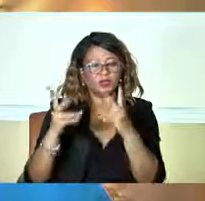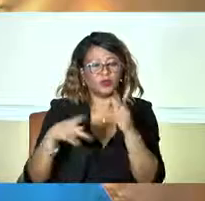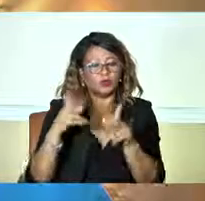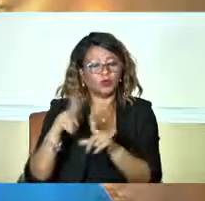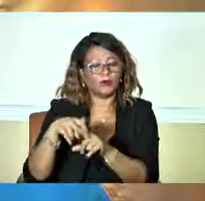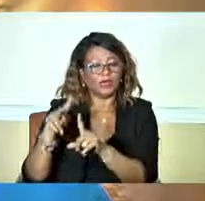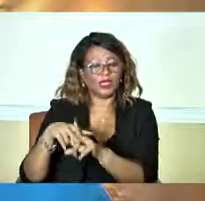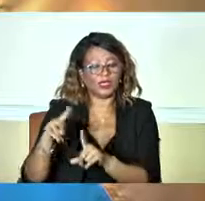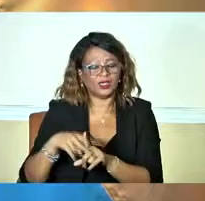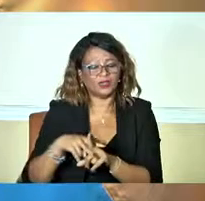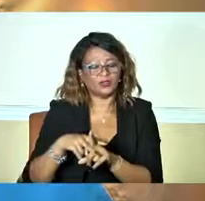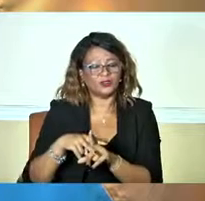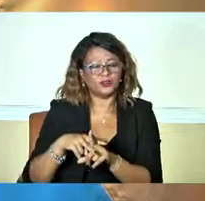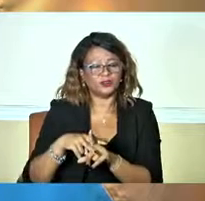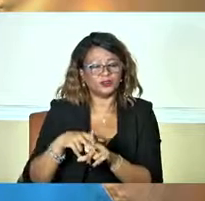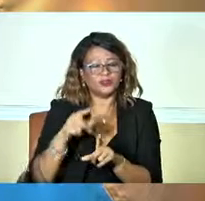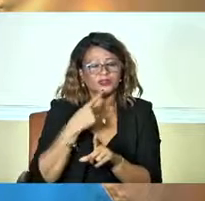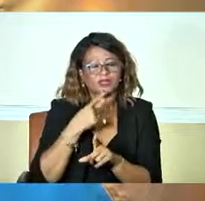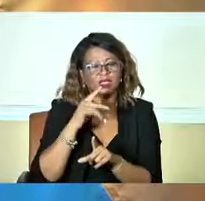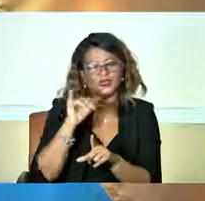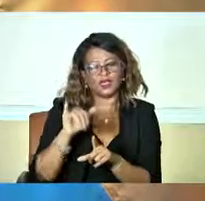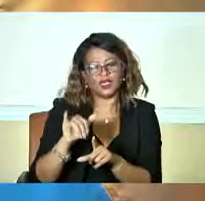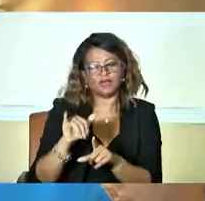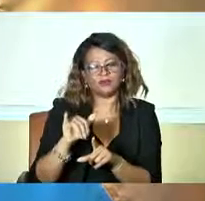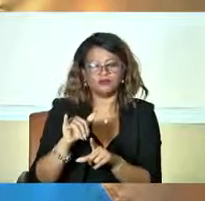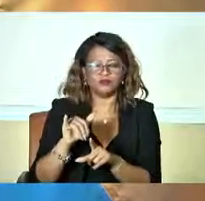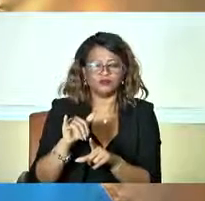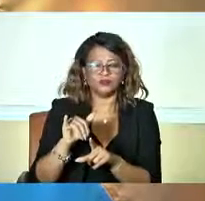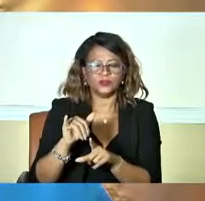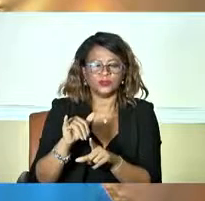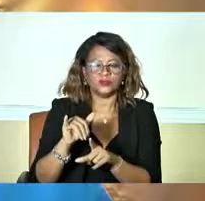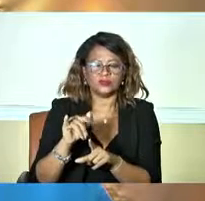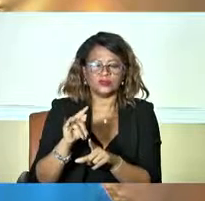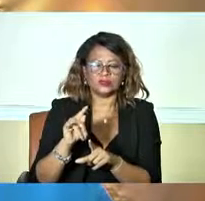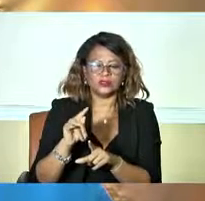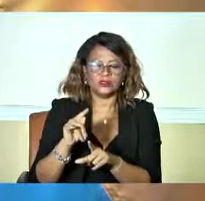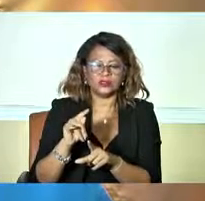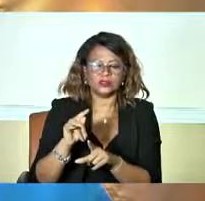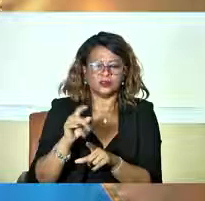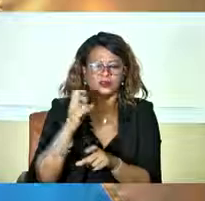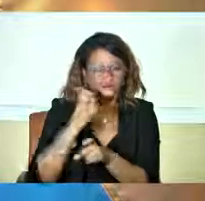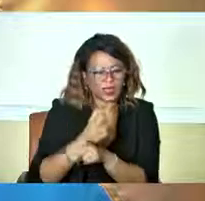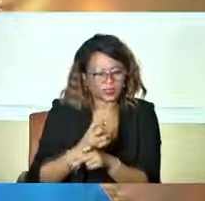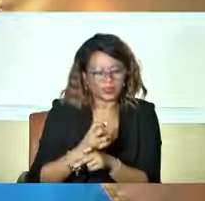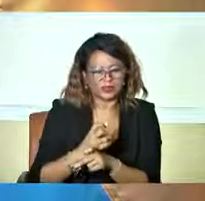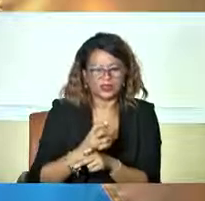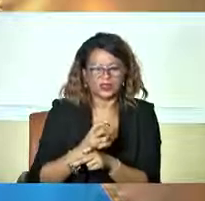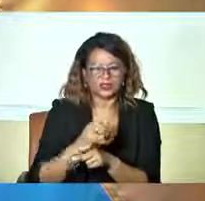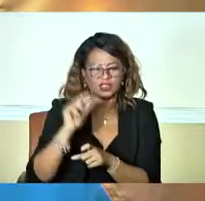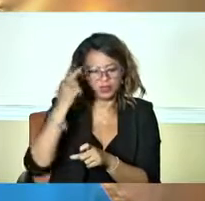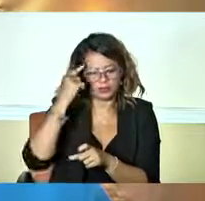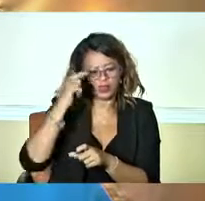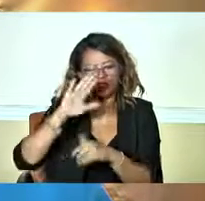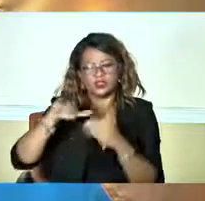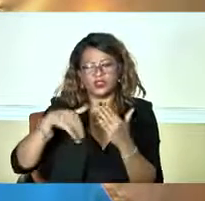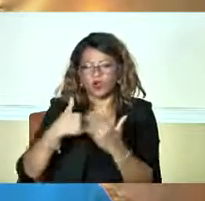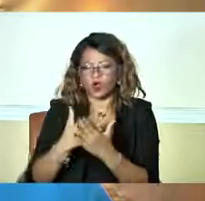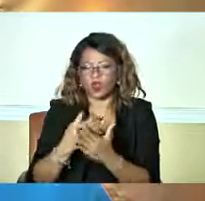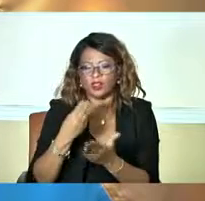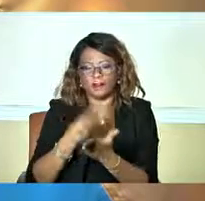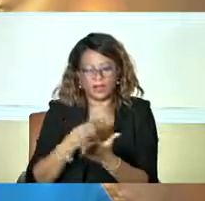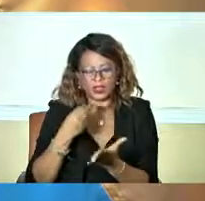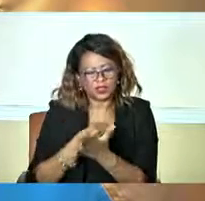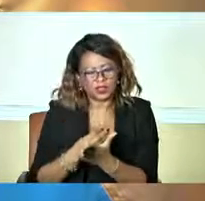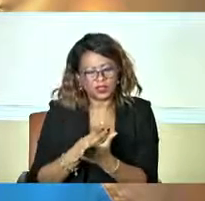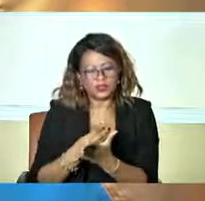applied, and it was said that it was very taxing and that the government doesn't have all the money. I believe Minister Aaron